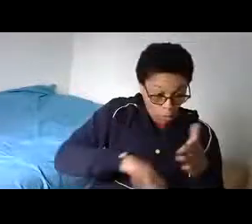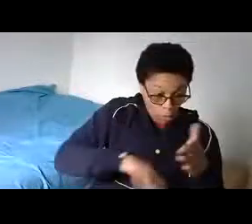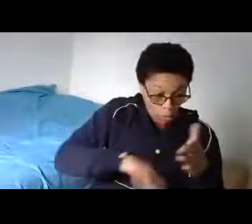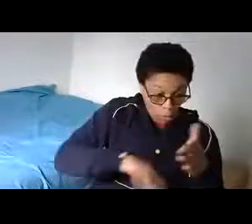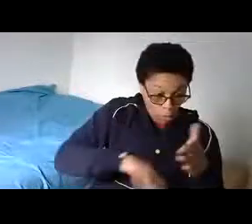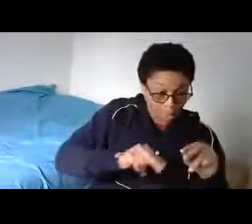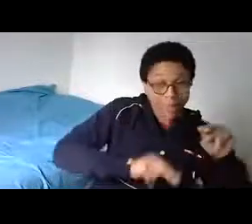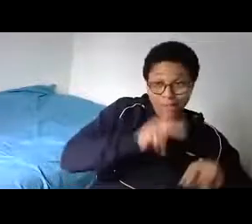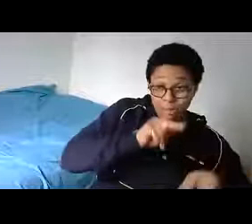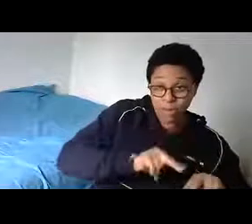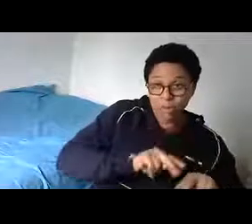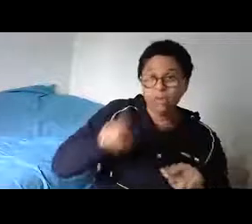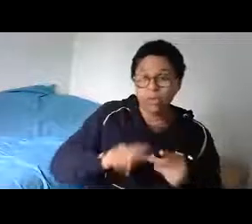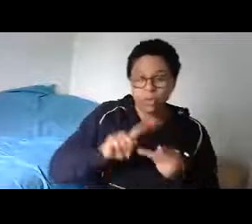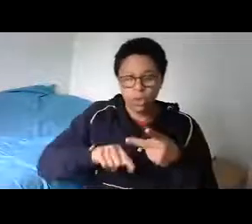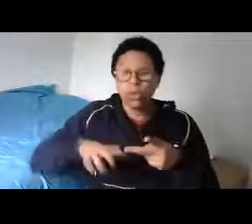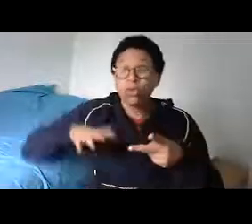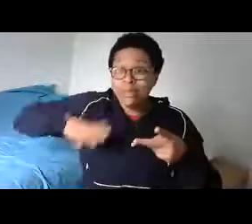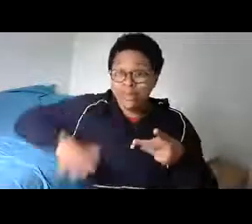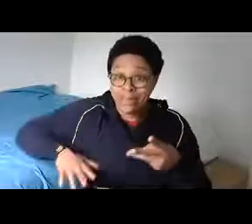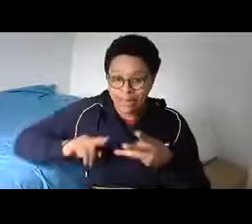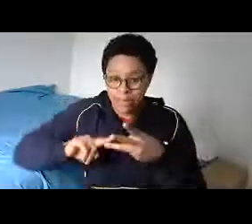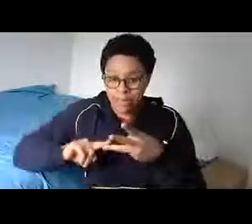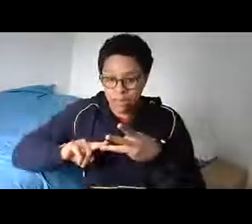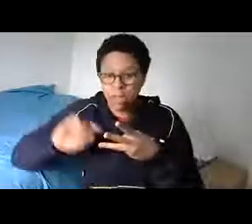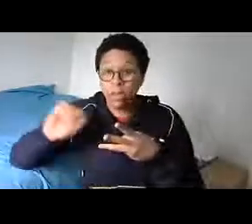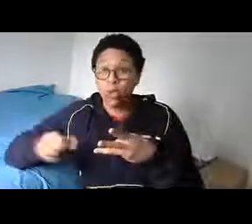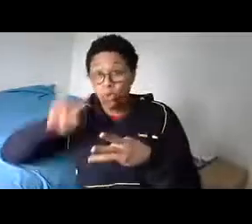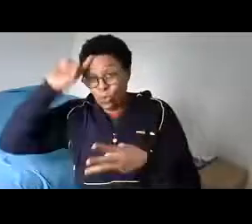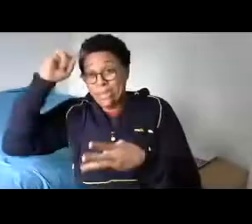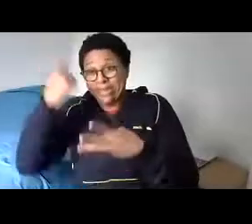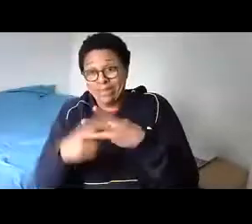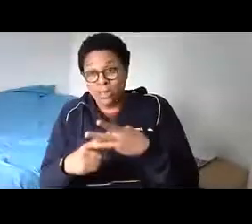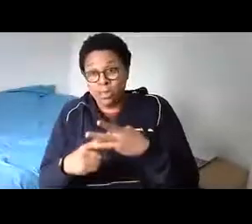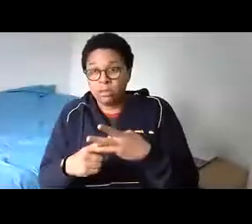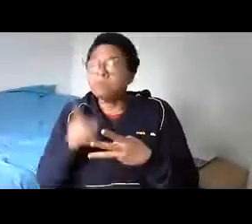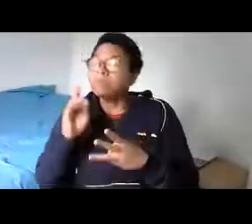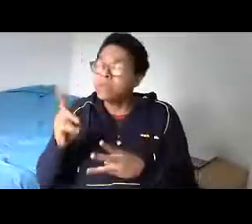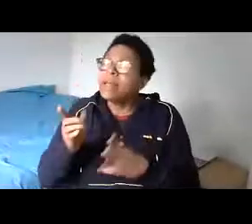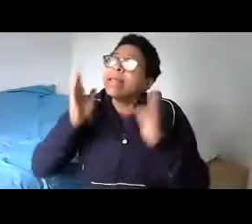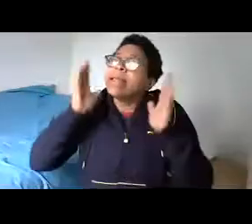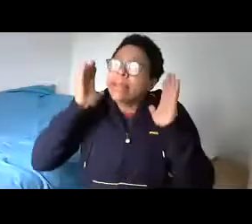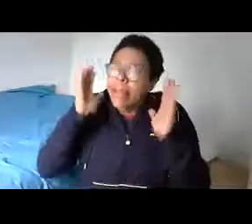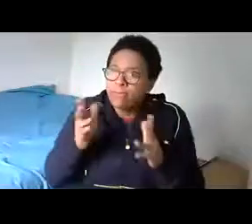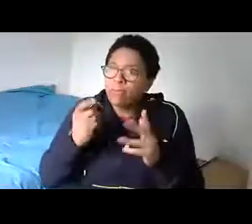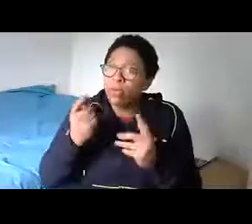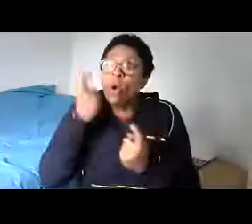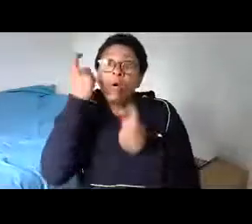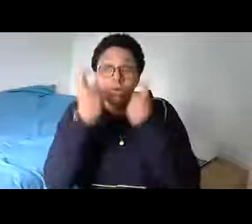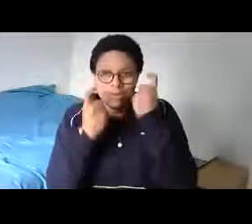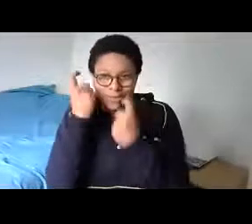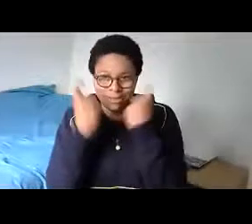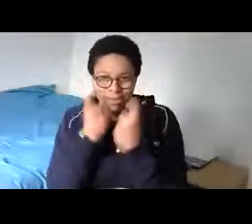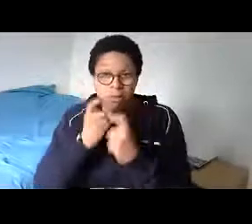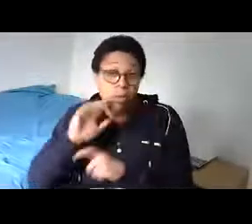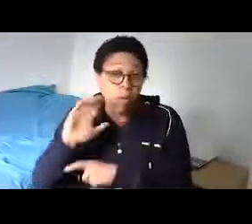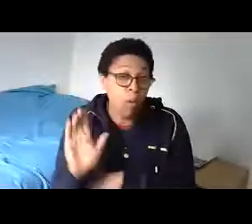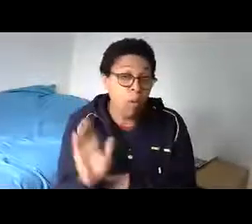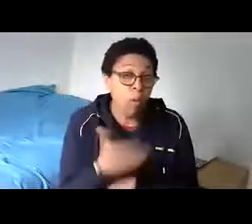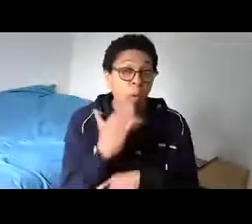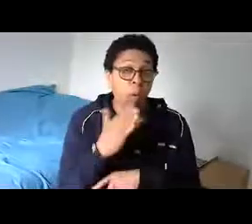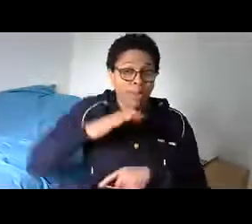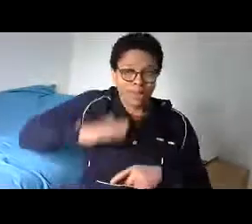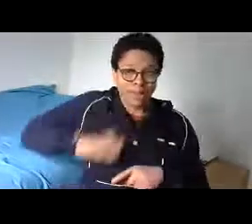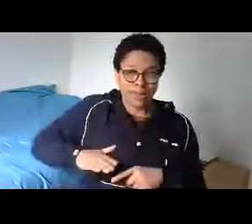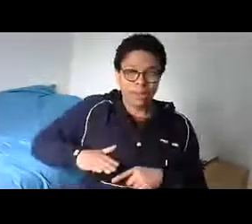identify all needs in assessment, but they only, as I said, have duty to meet needs